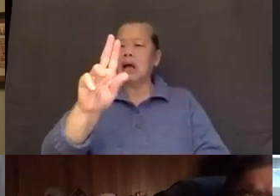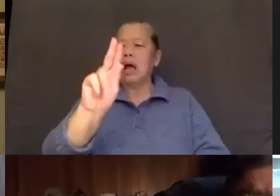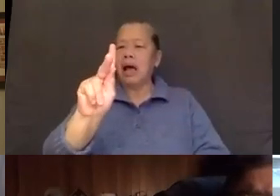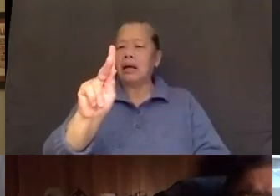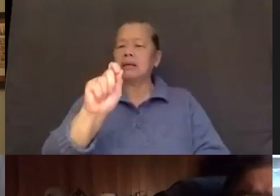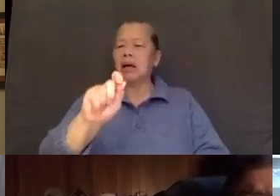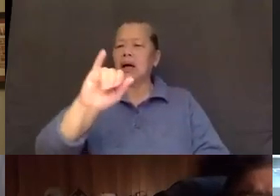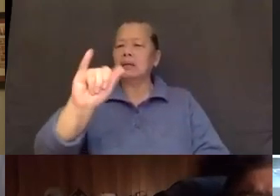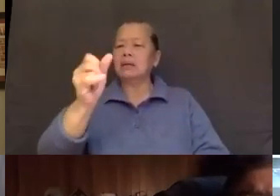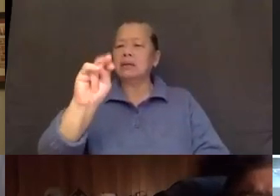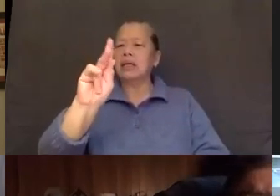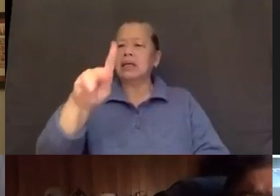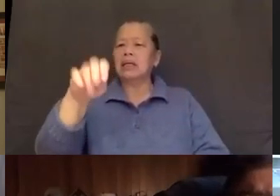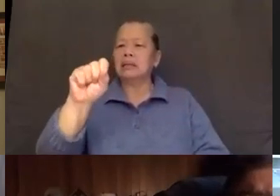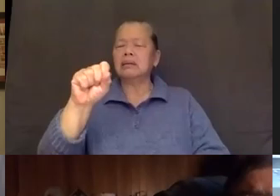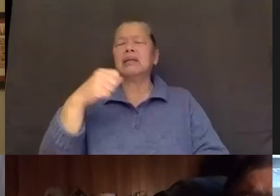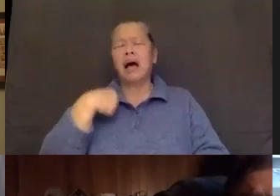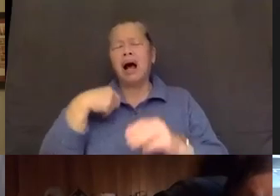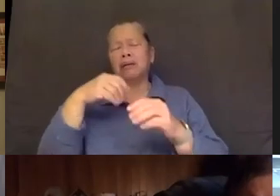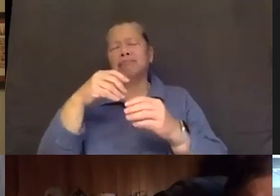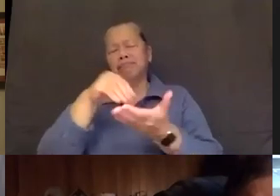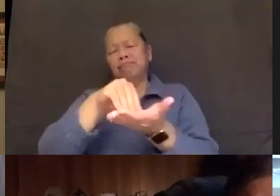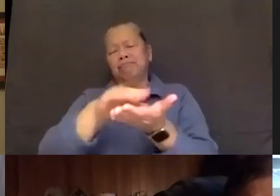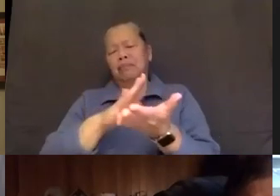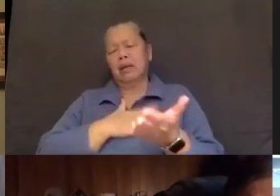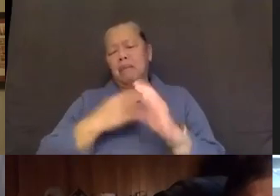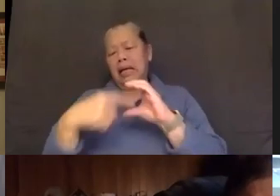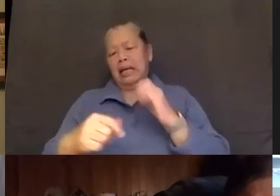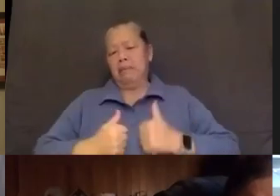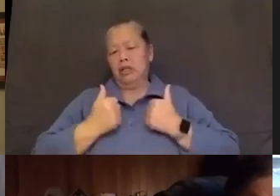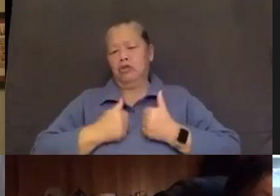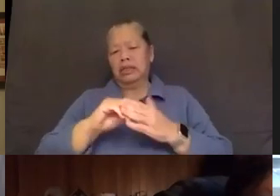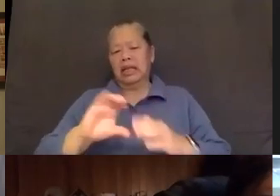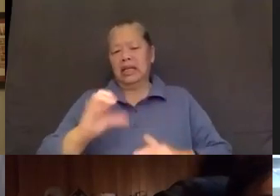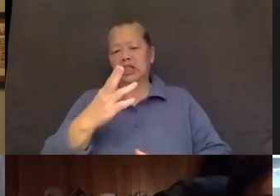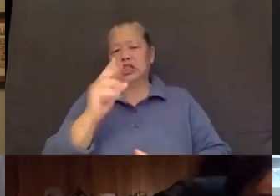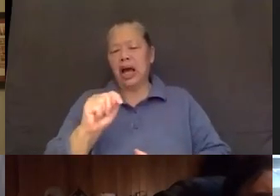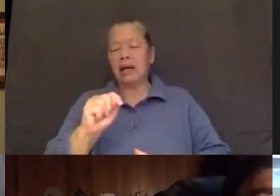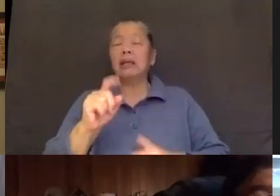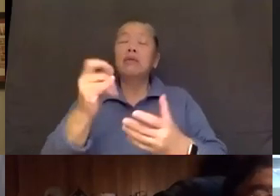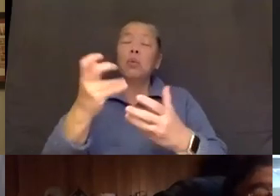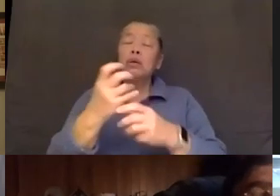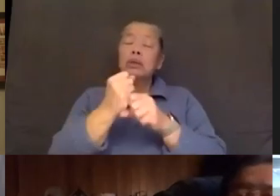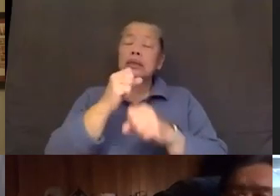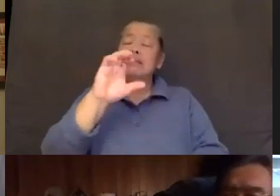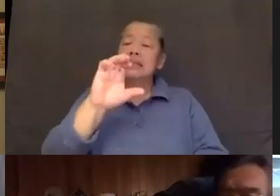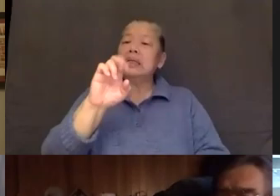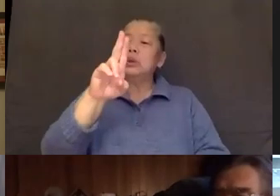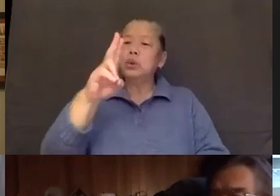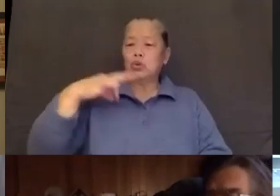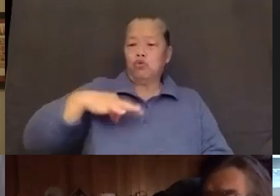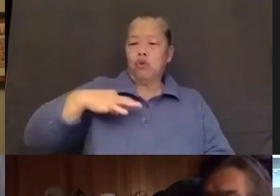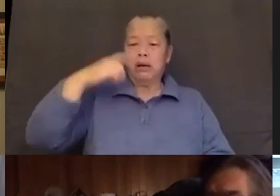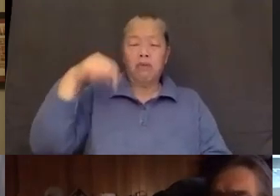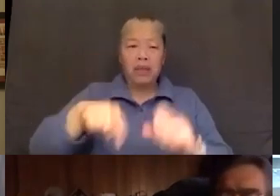rev.hank.jenkins, and I will put that in the chat. And if you would like to gain CEU credit for participating in this